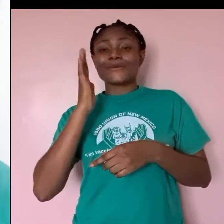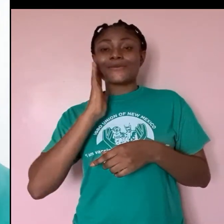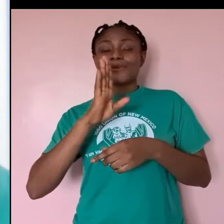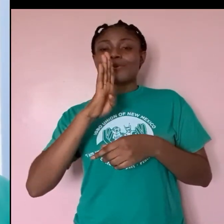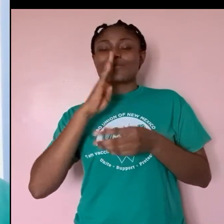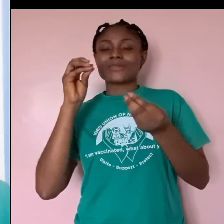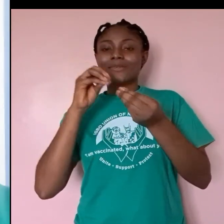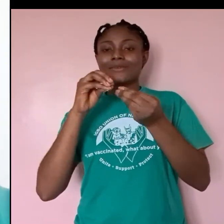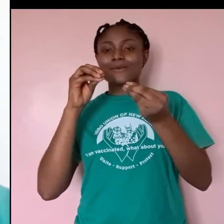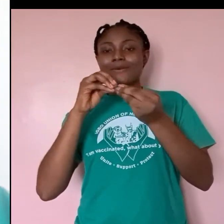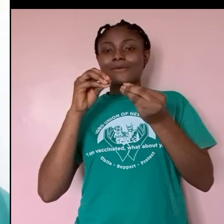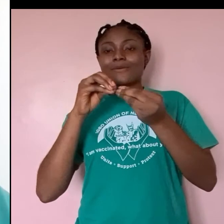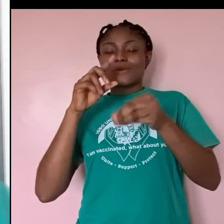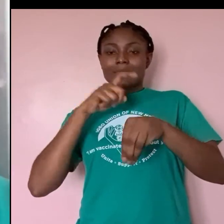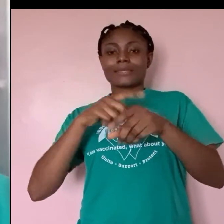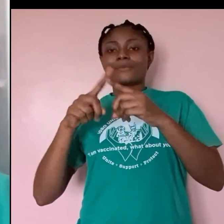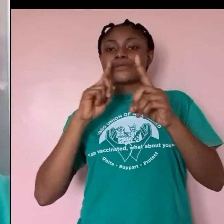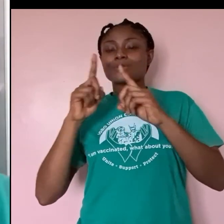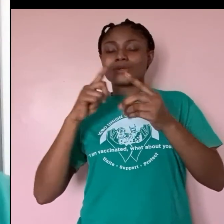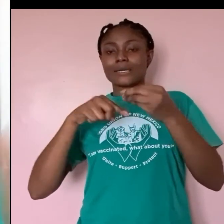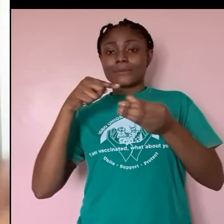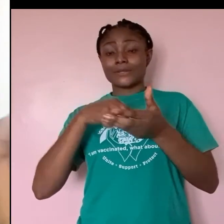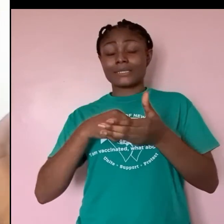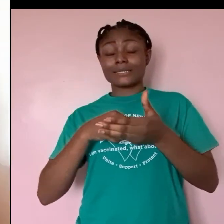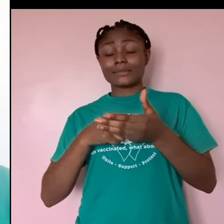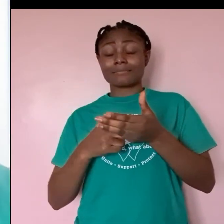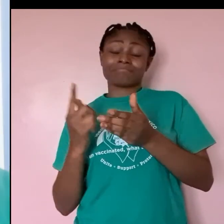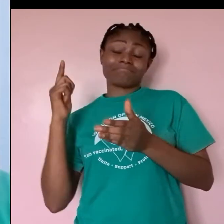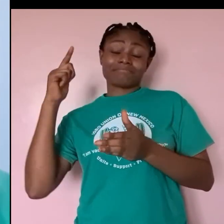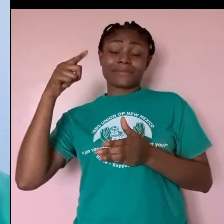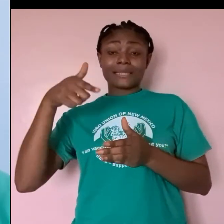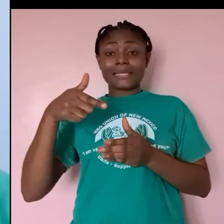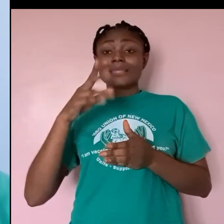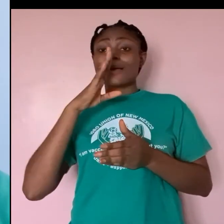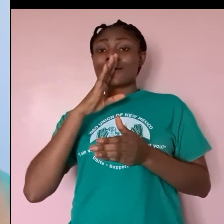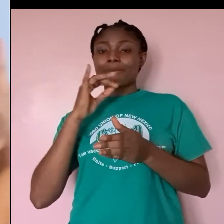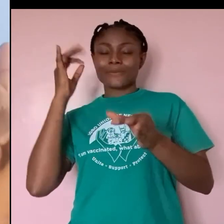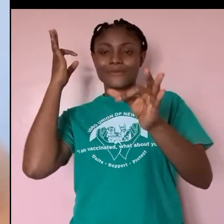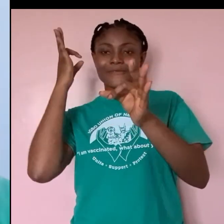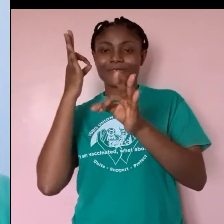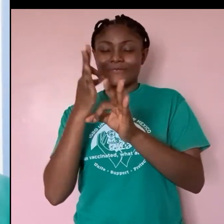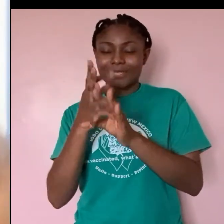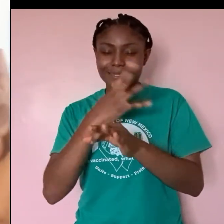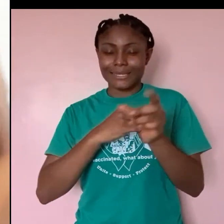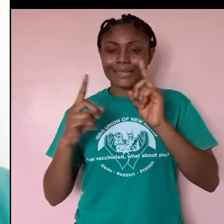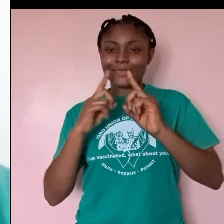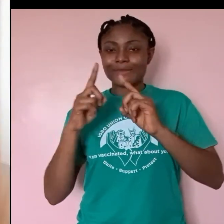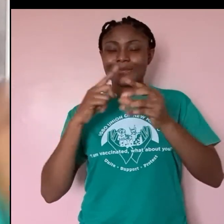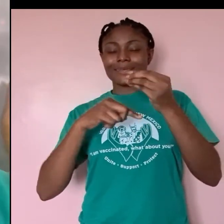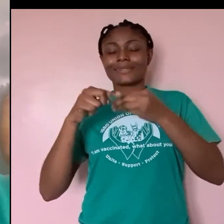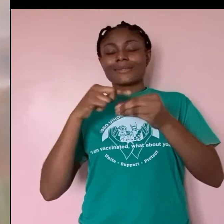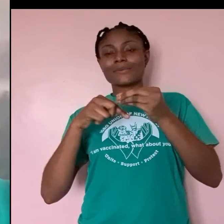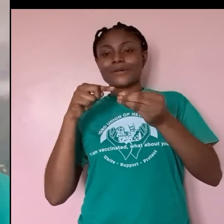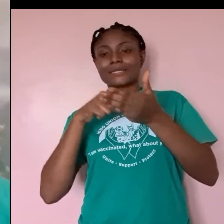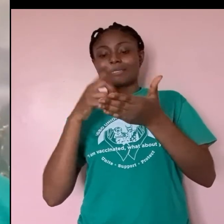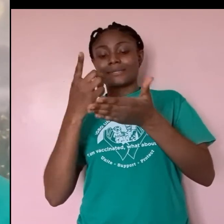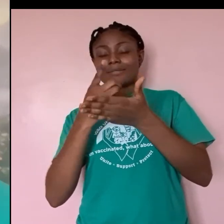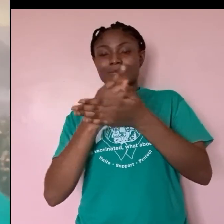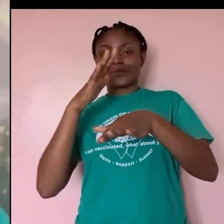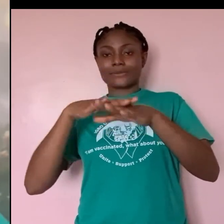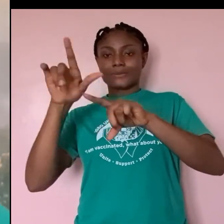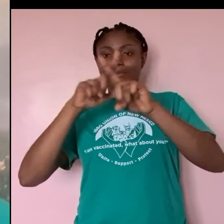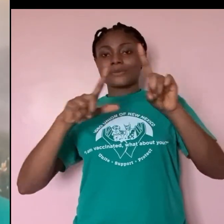a little bit more time to talk about this. Until then, keep being fit and keep talking, discussing, working